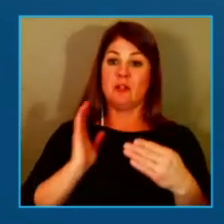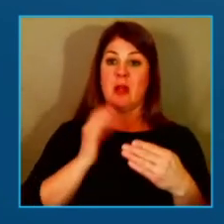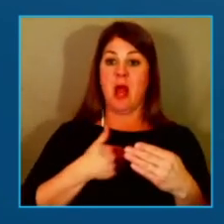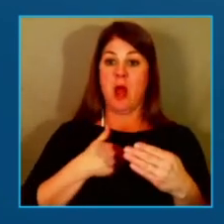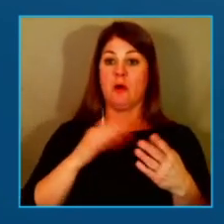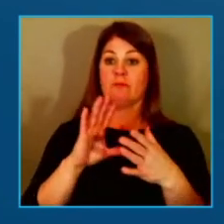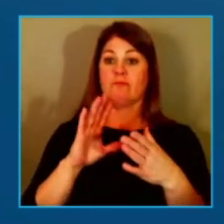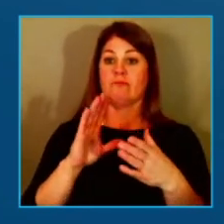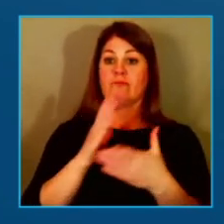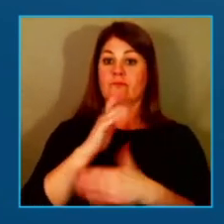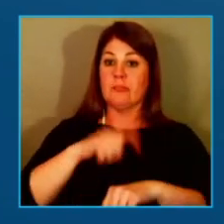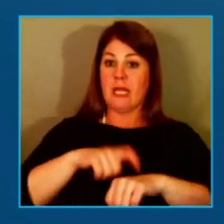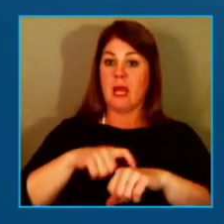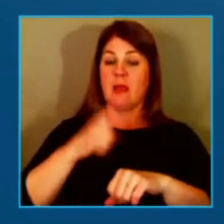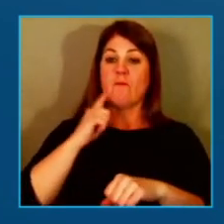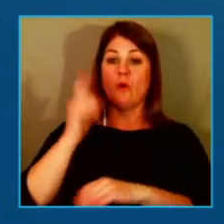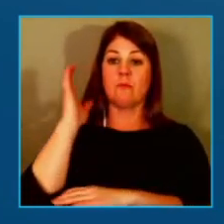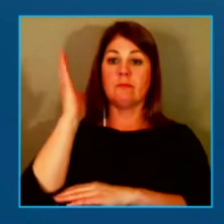look forward to questions.